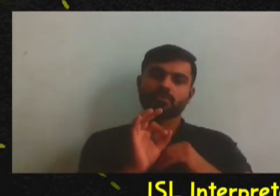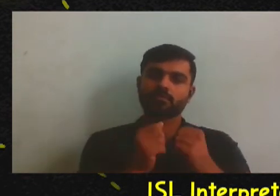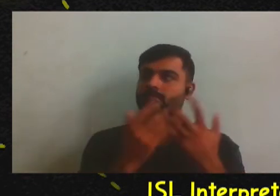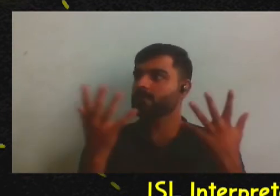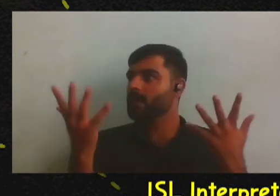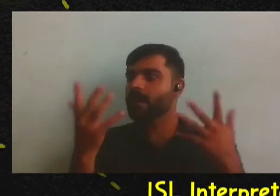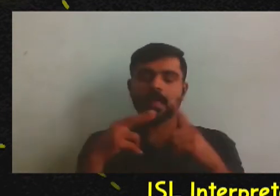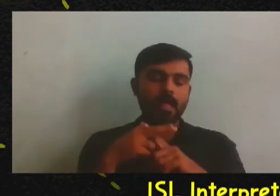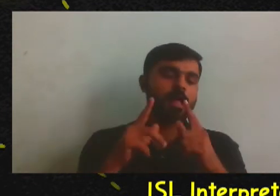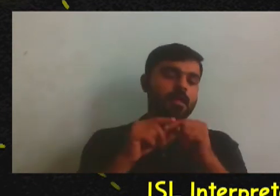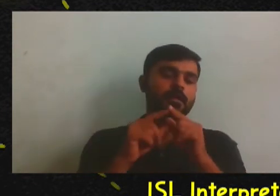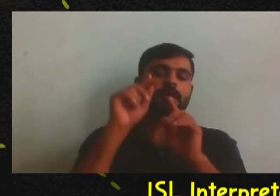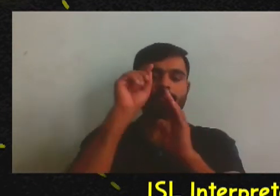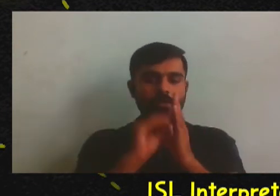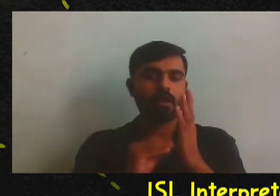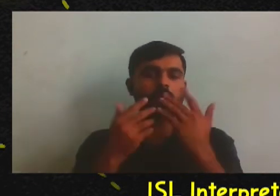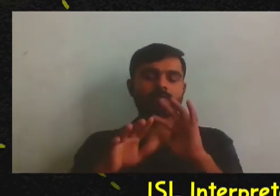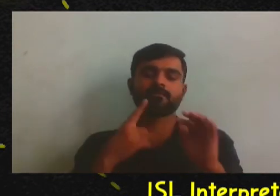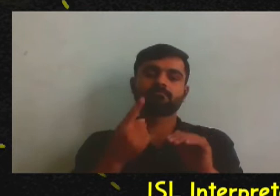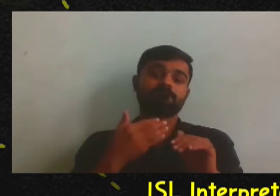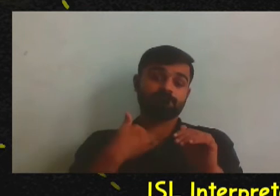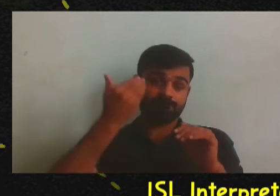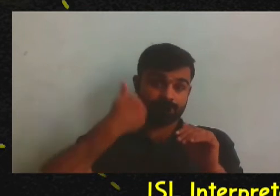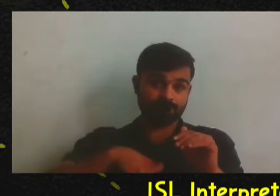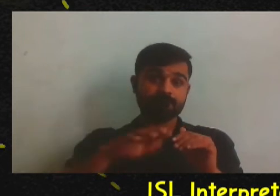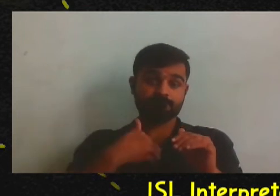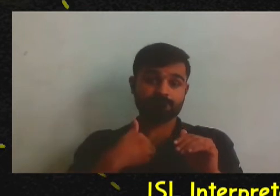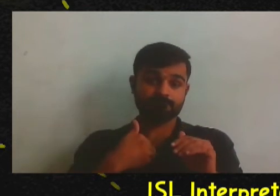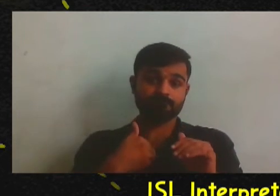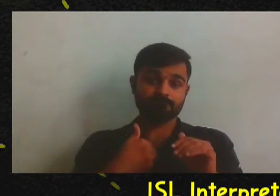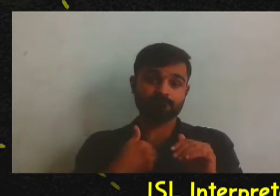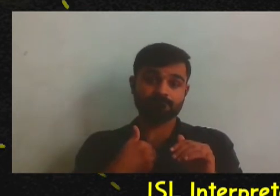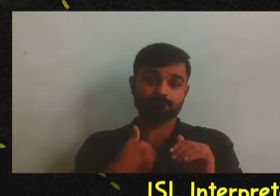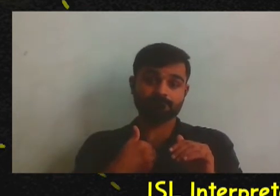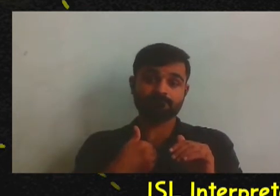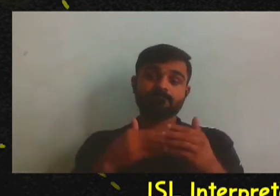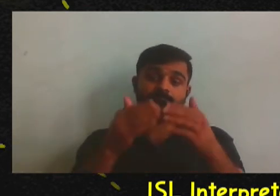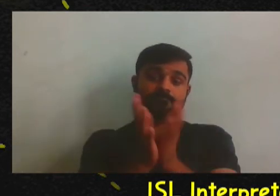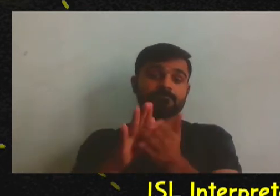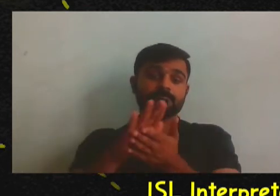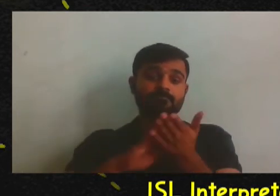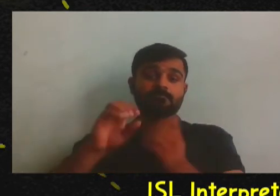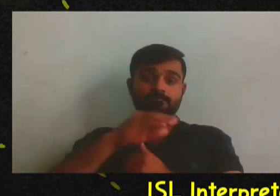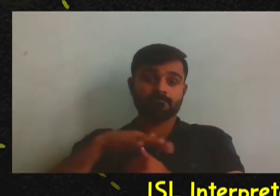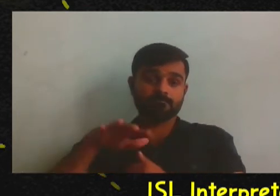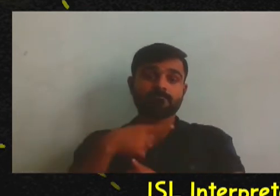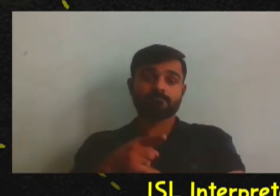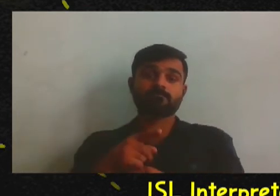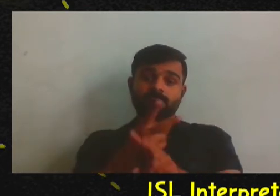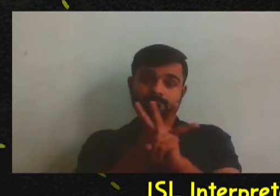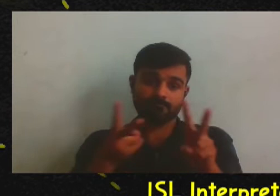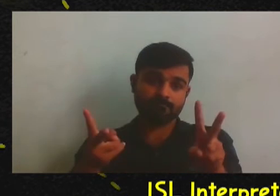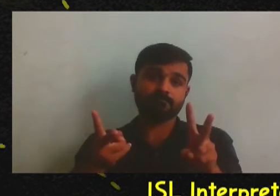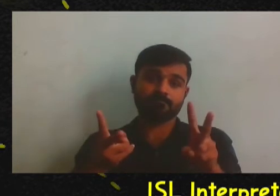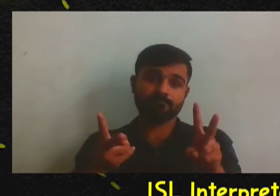light. I think for me, it's also, this is also where the community-based organizations are kind of, it's like a community